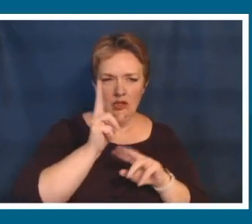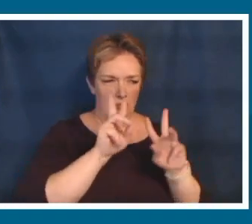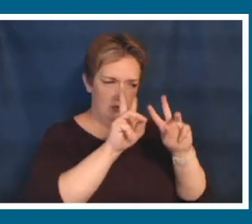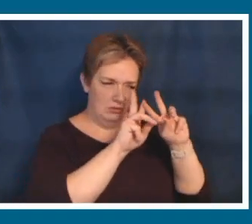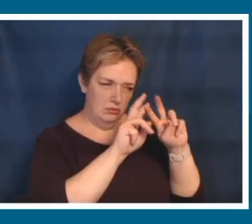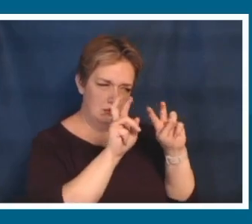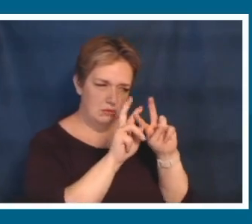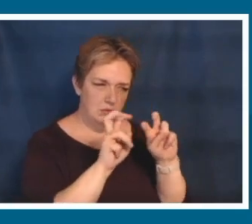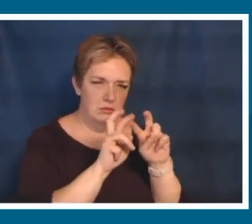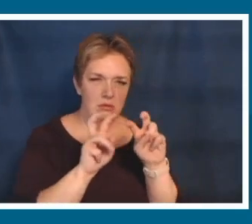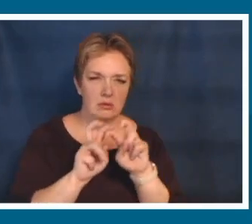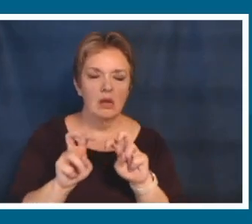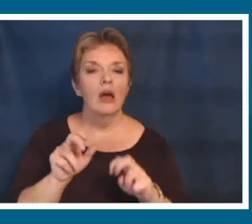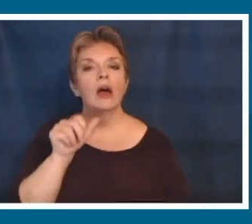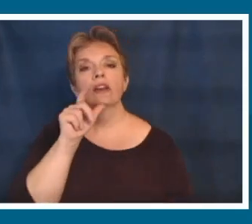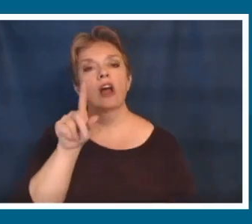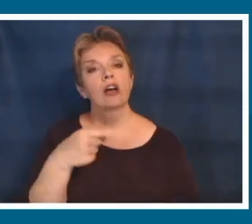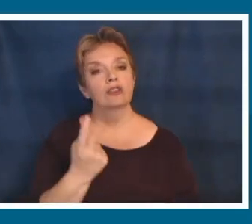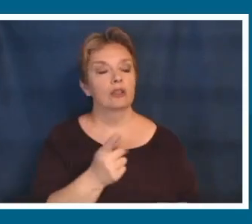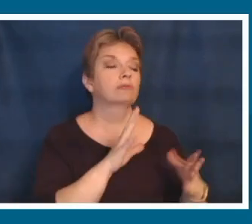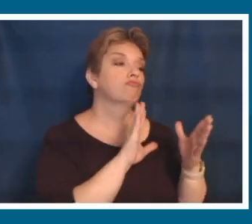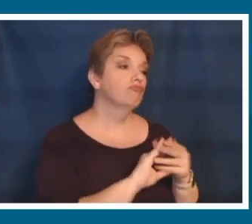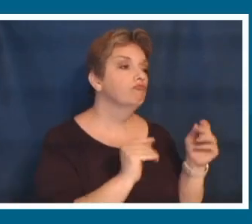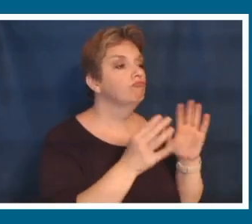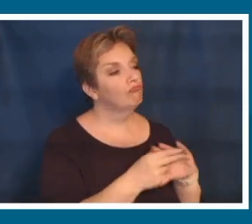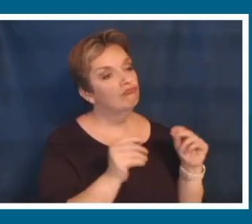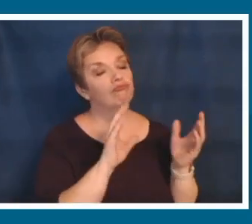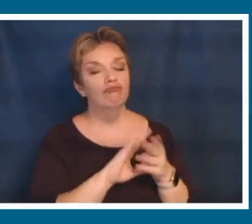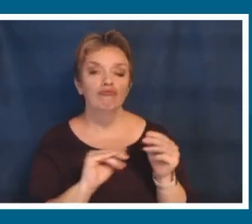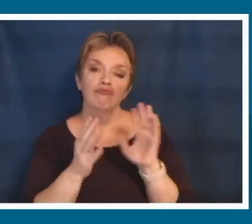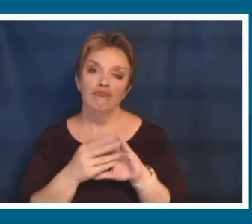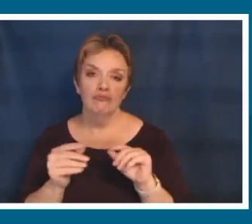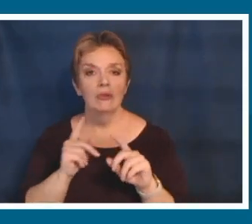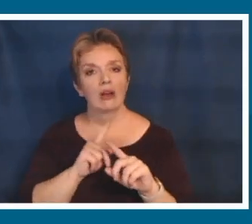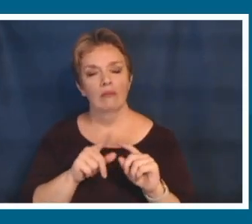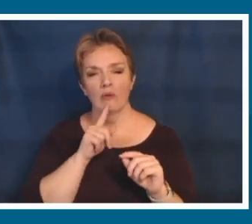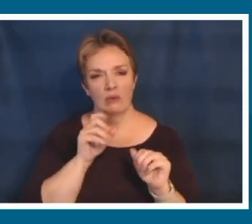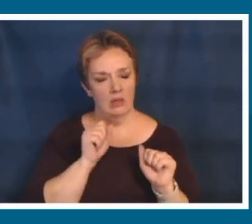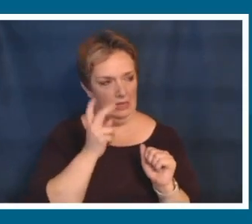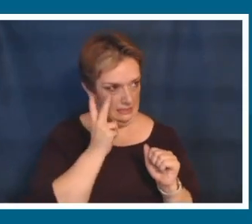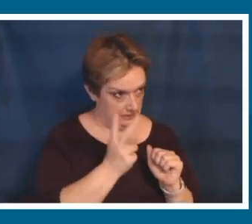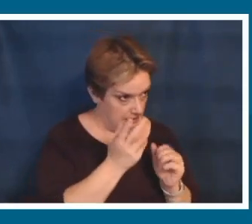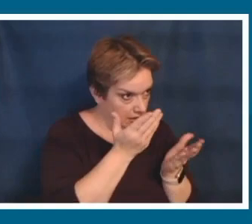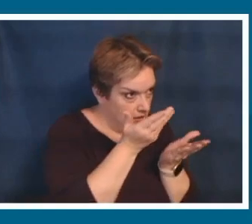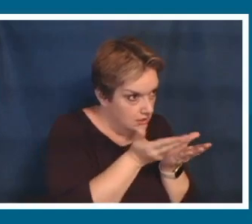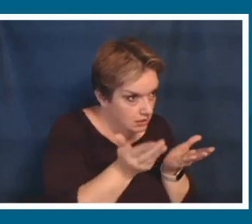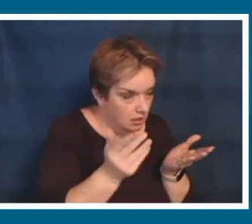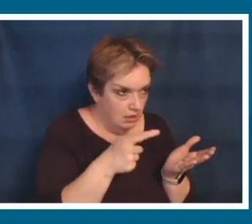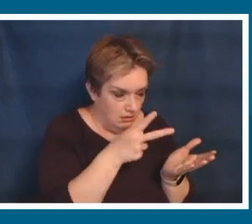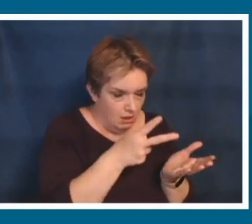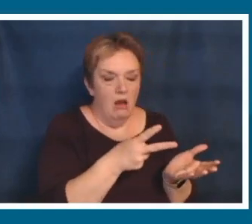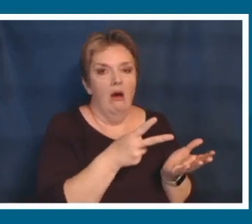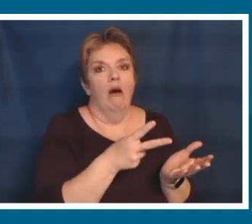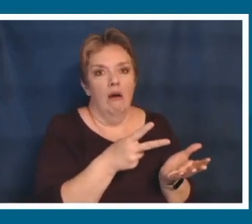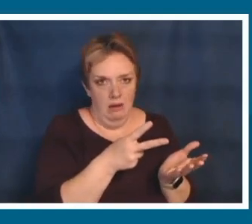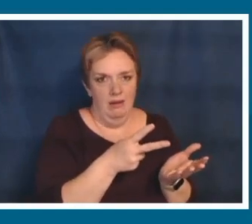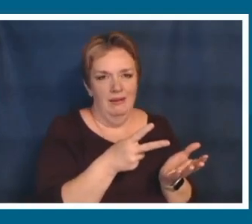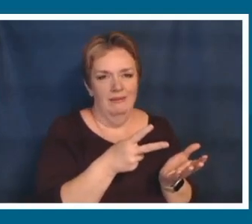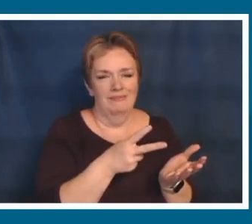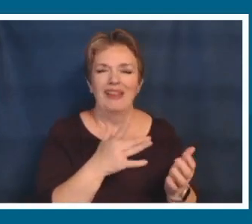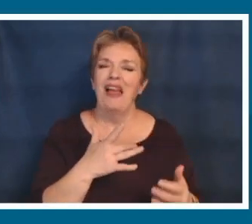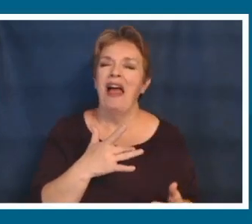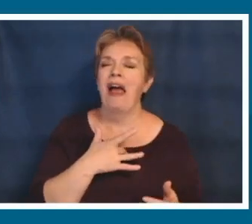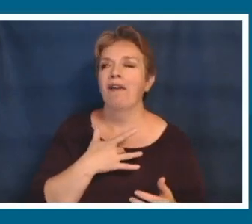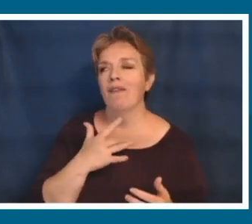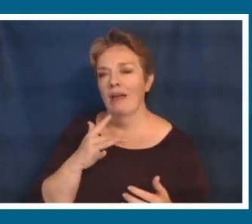are the artifacts from that time in history, and it makes history come alive. As cliche as that might sound,